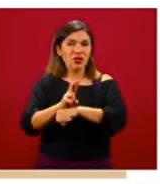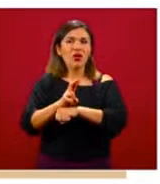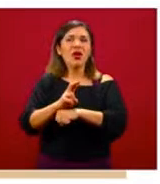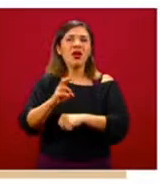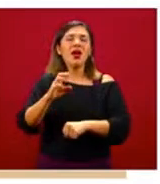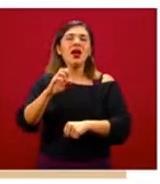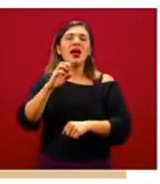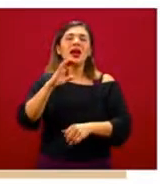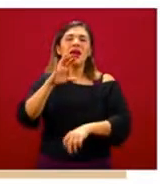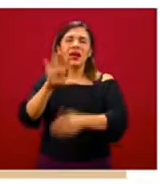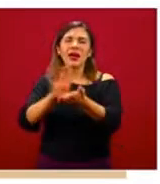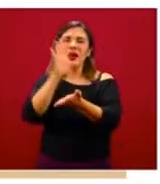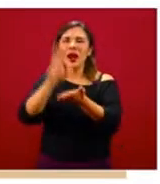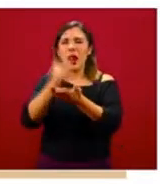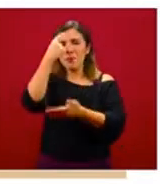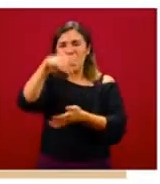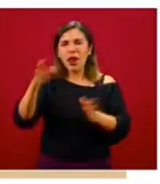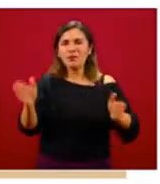places.